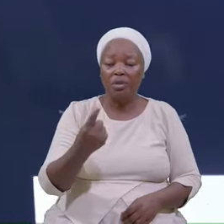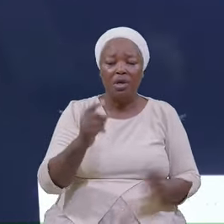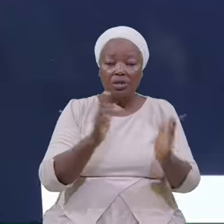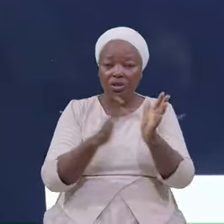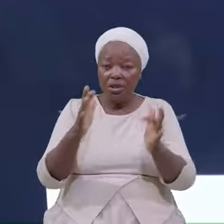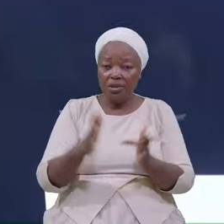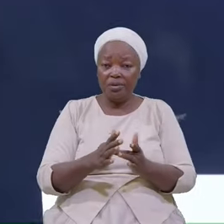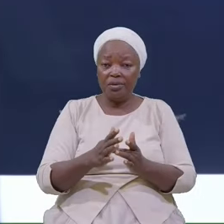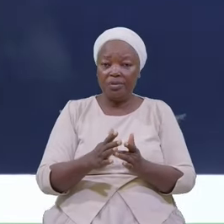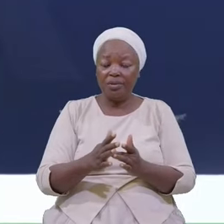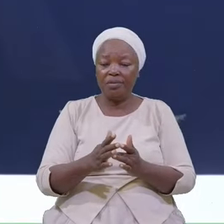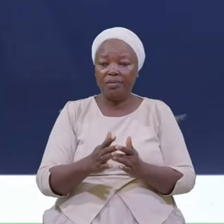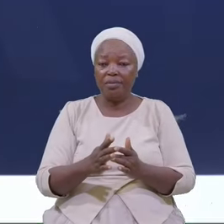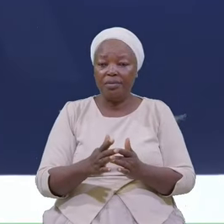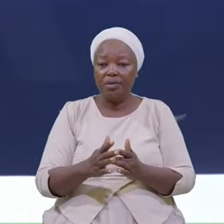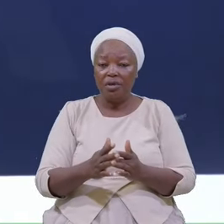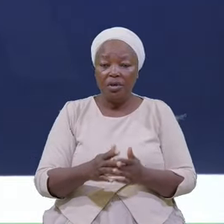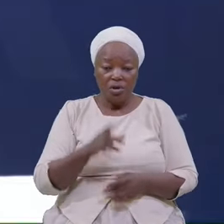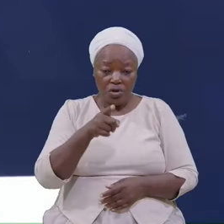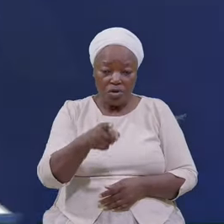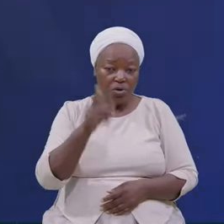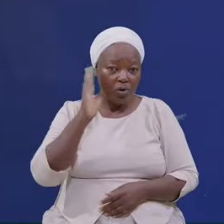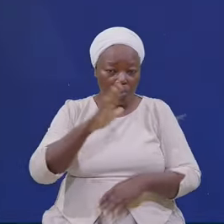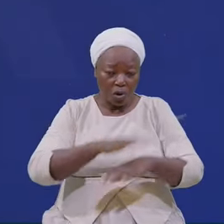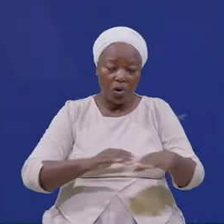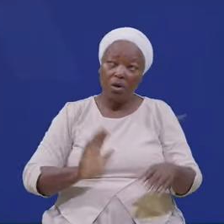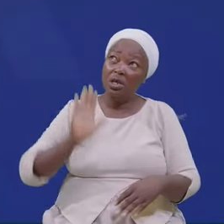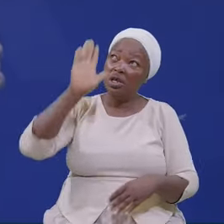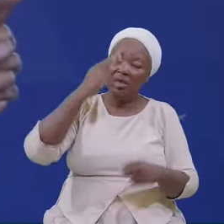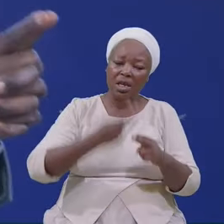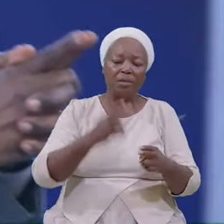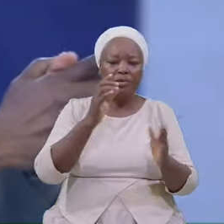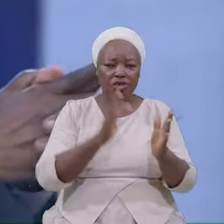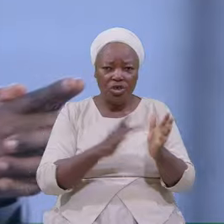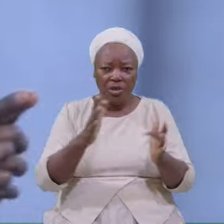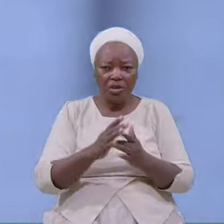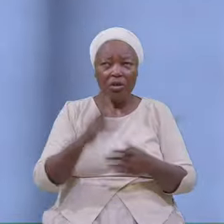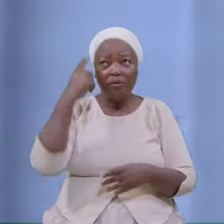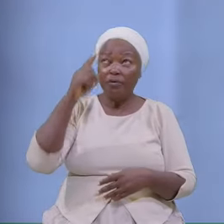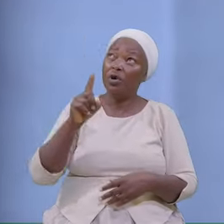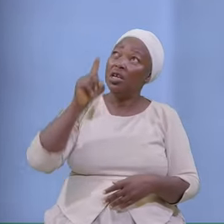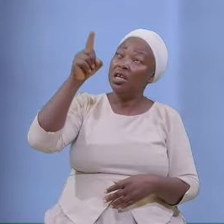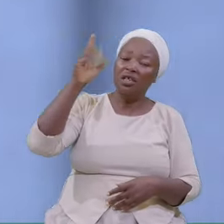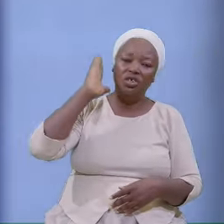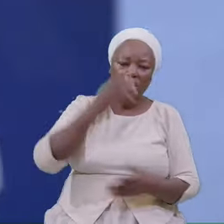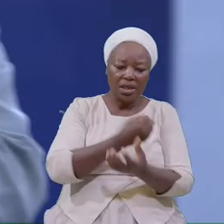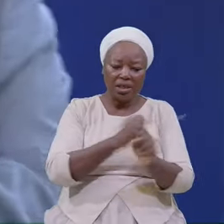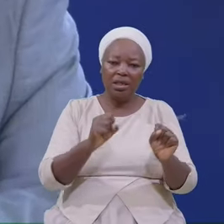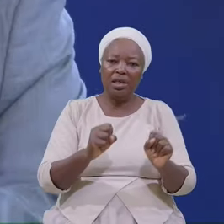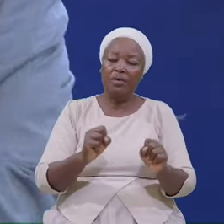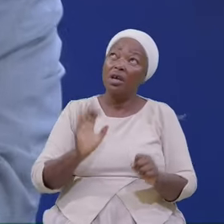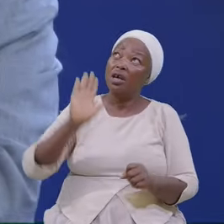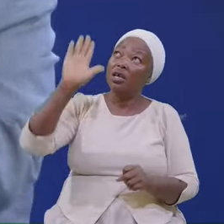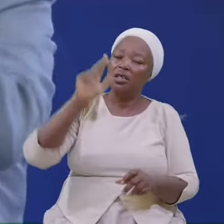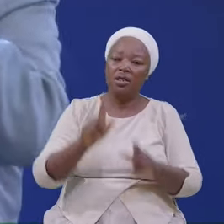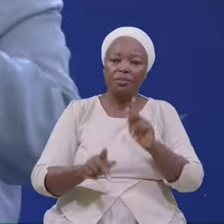Jesus. Jésus. Thou shalt call his name Jesus, for he shall save his